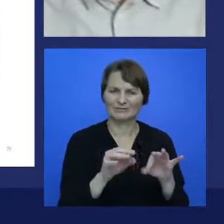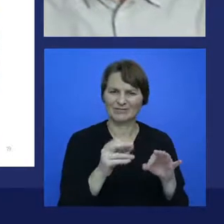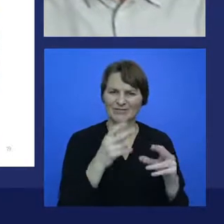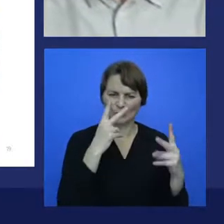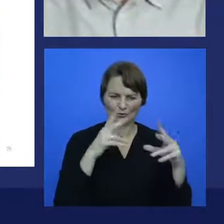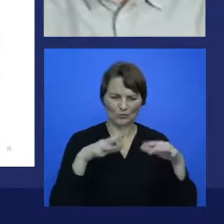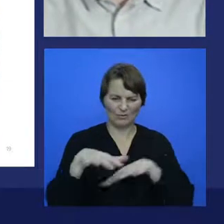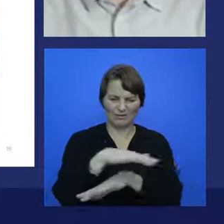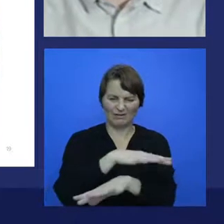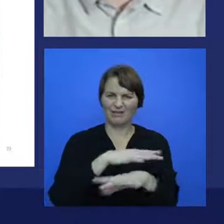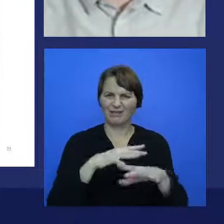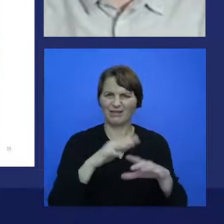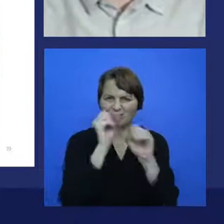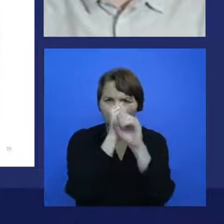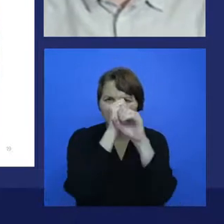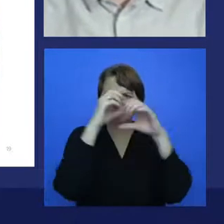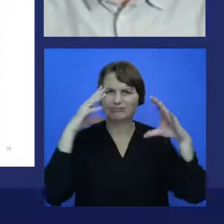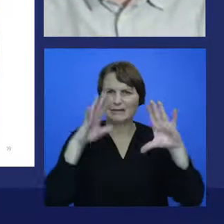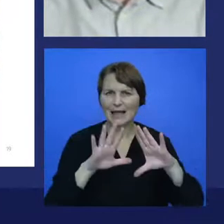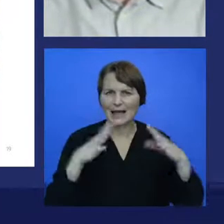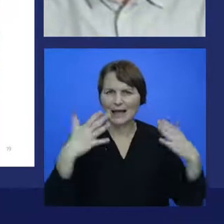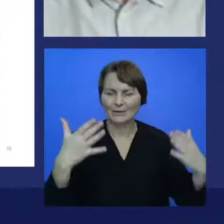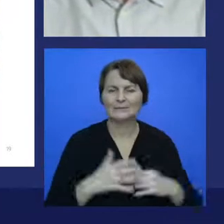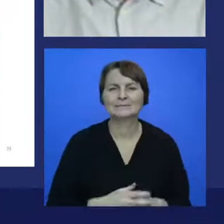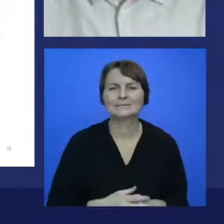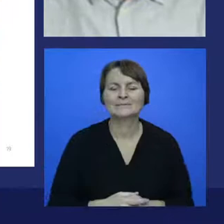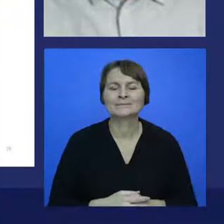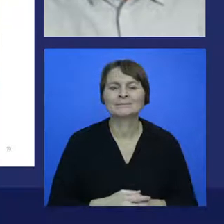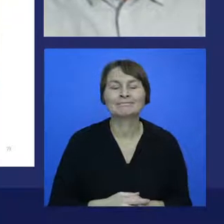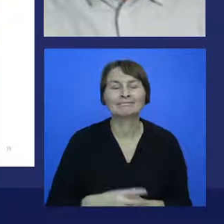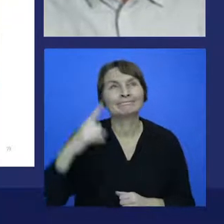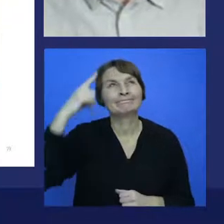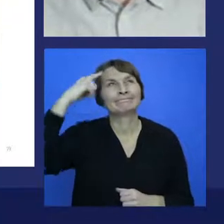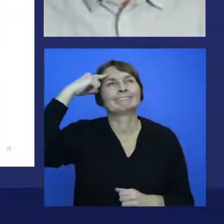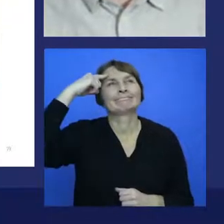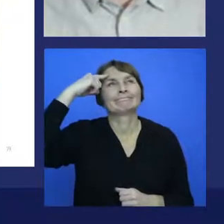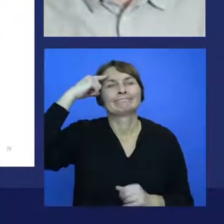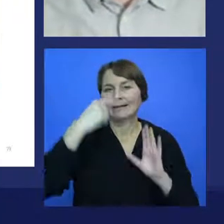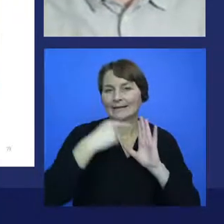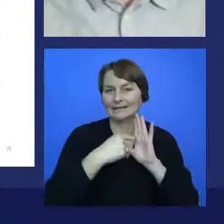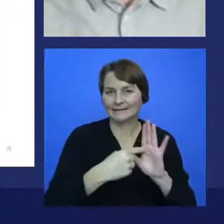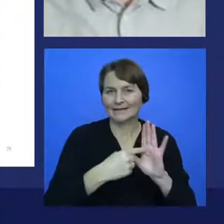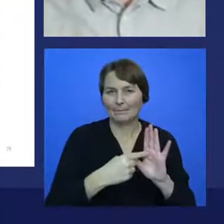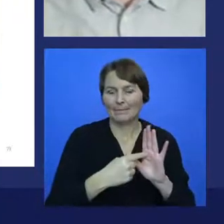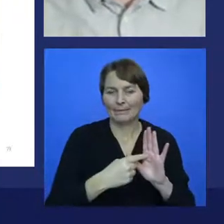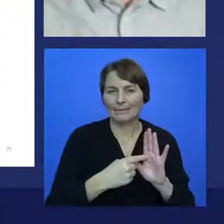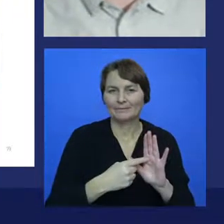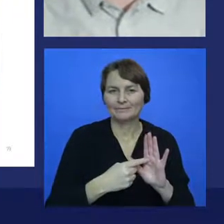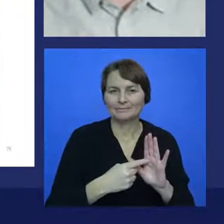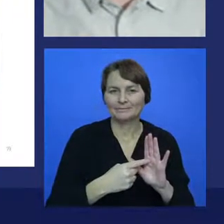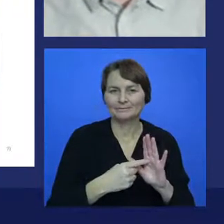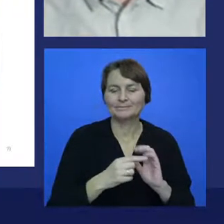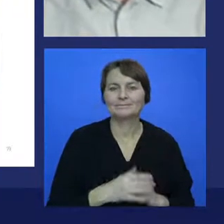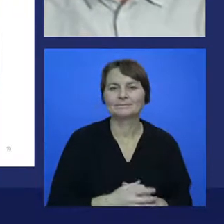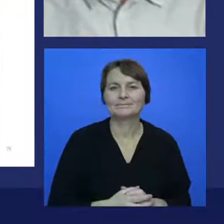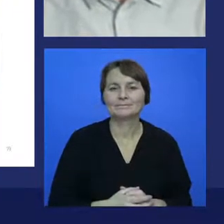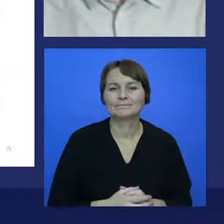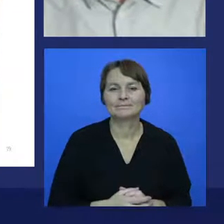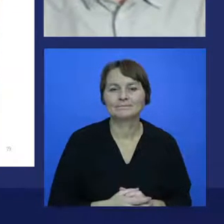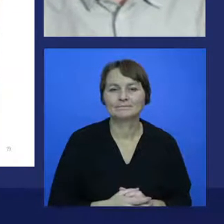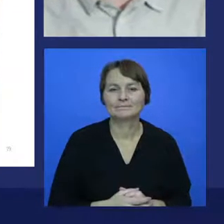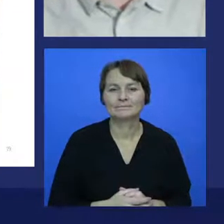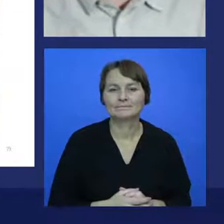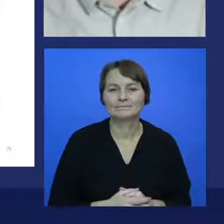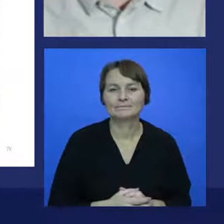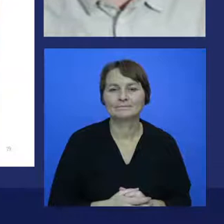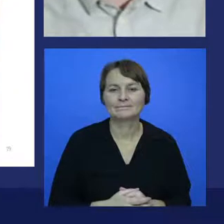The example that jumped into my mind was to look at all of the work that Blackshark AI have